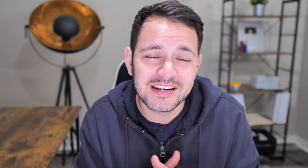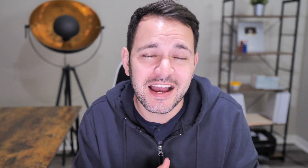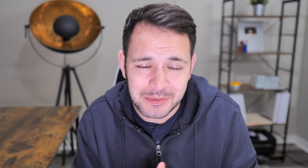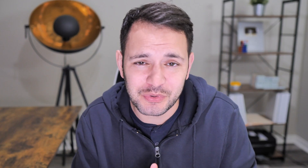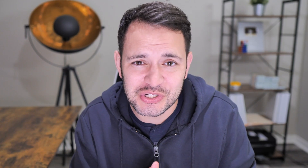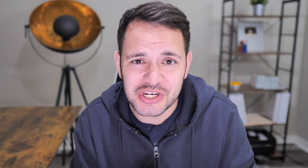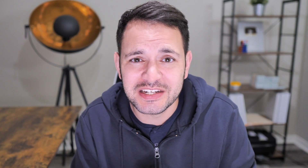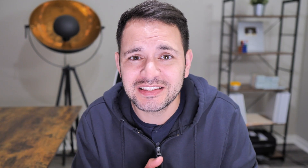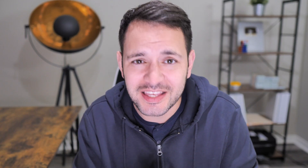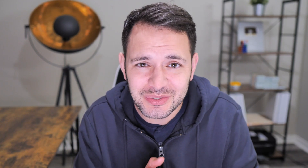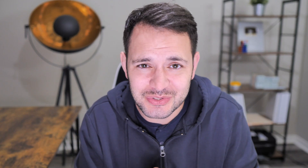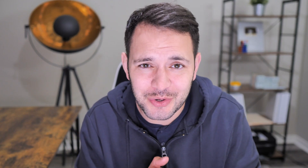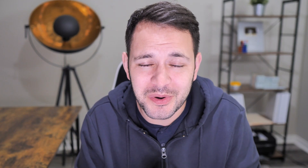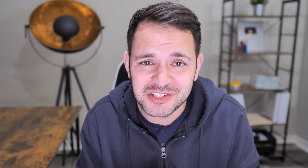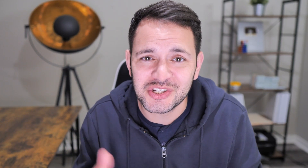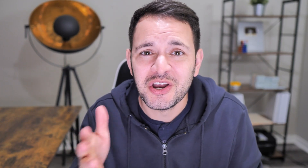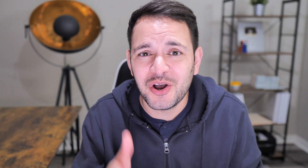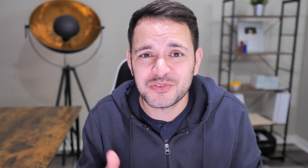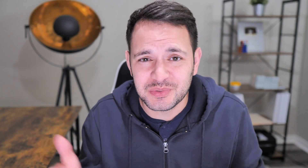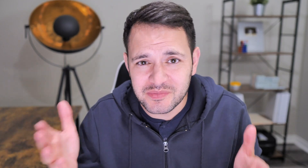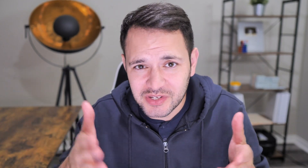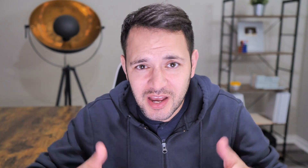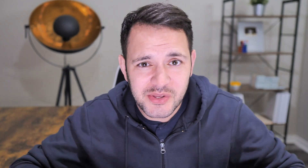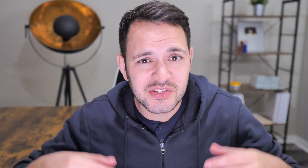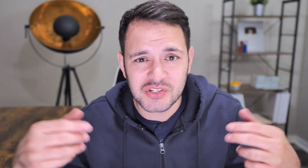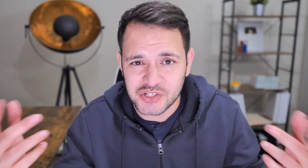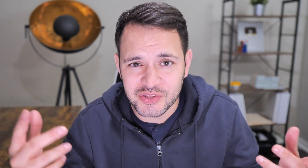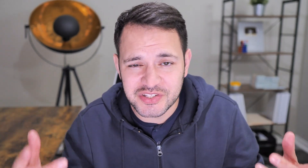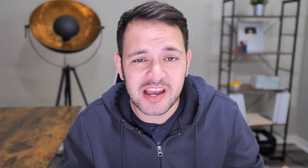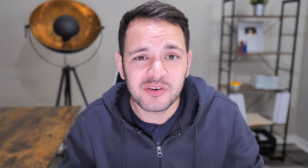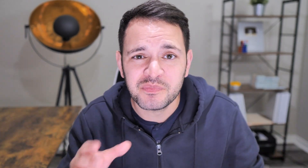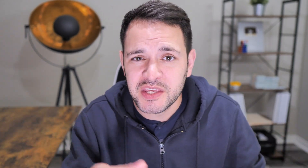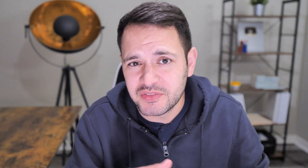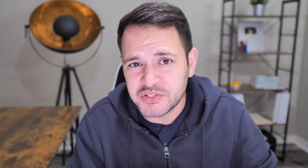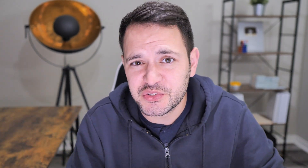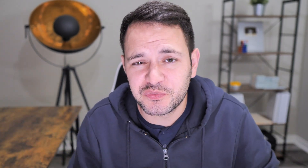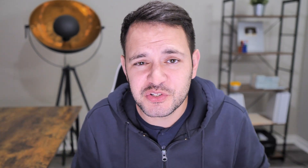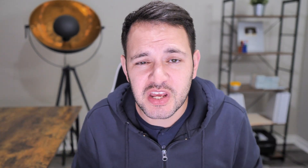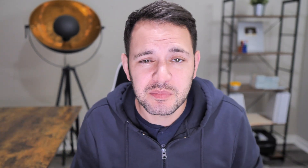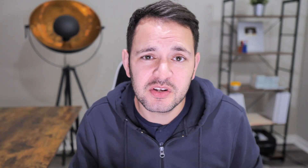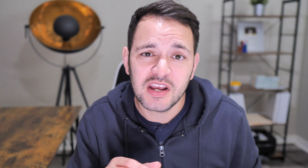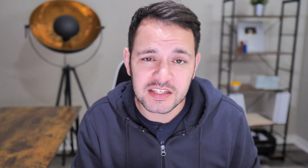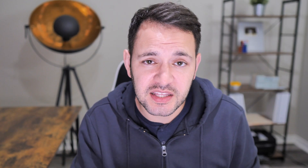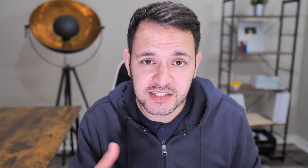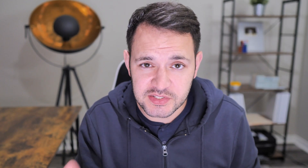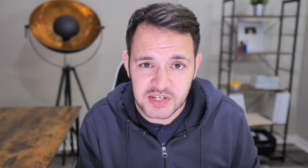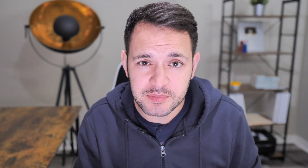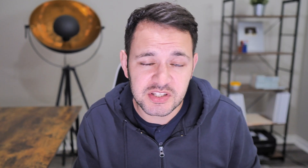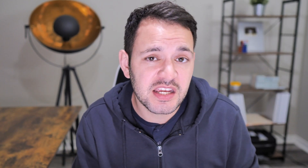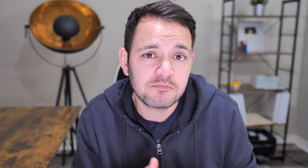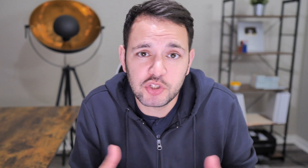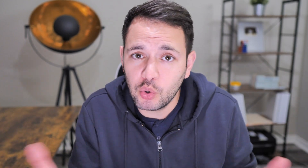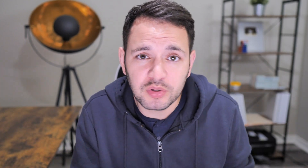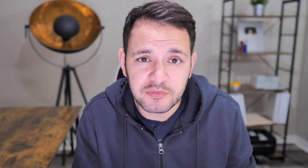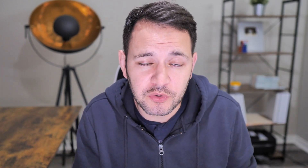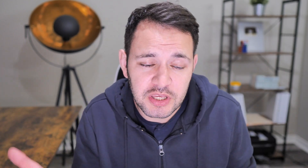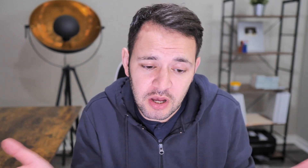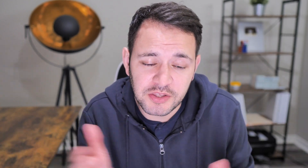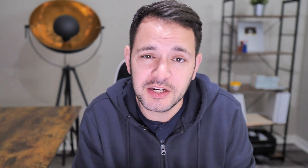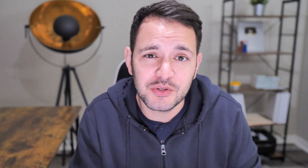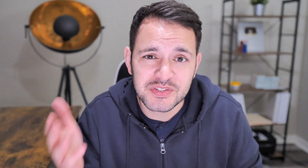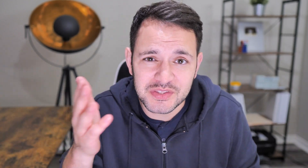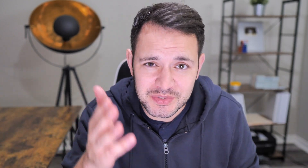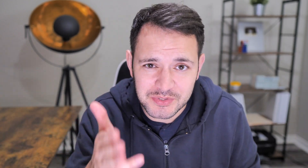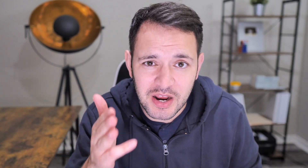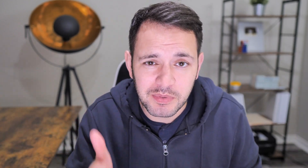out a ton. I appreciate it. Thank you so much. Also, leave your comments, share this out. If this is your first time here and you'd like to stay up to date, totally free.